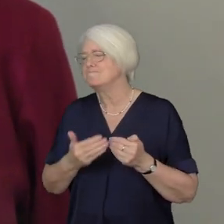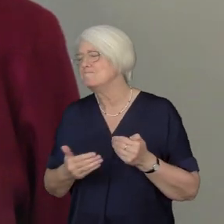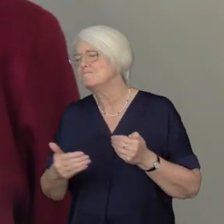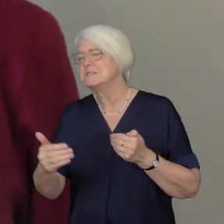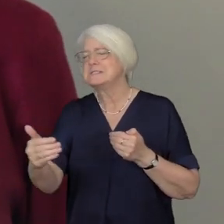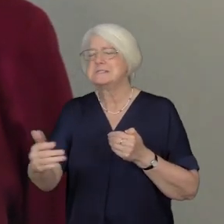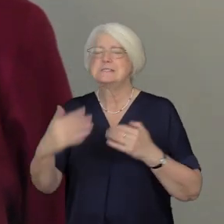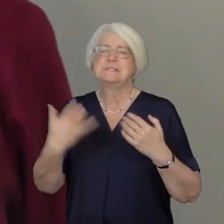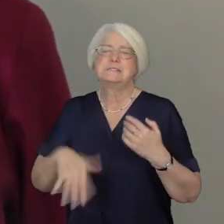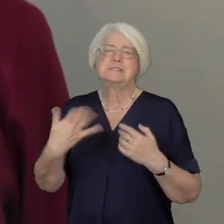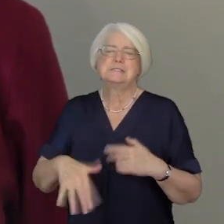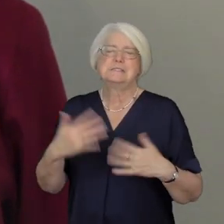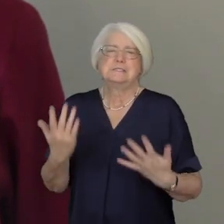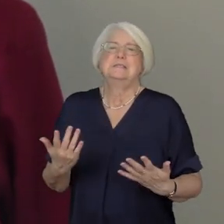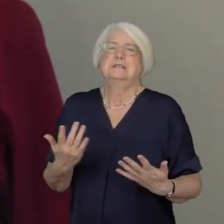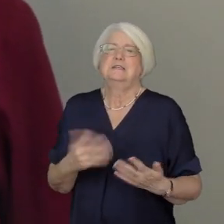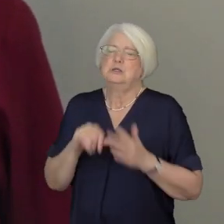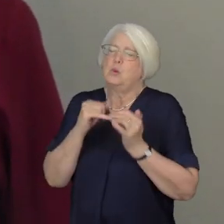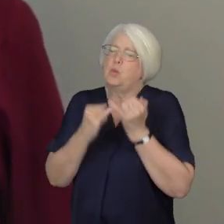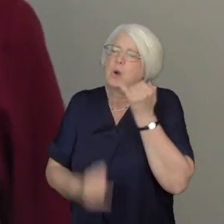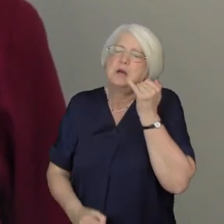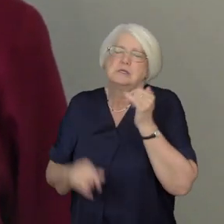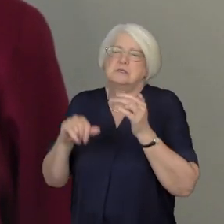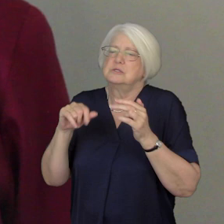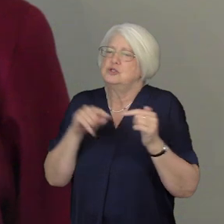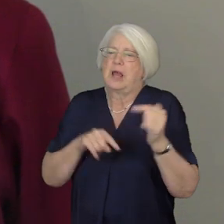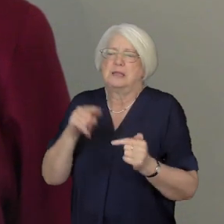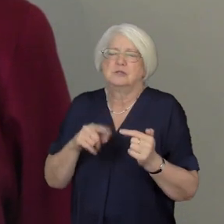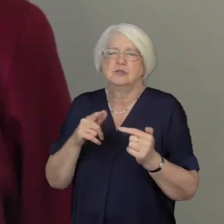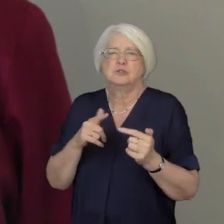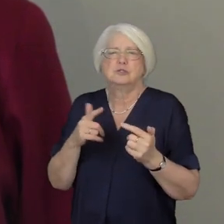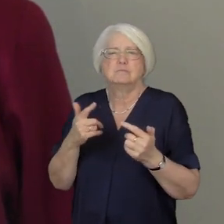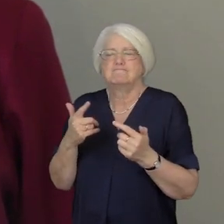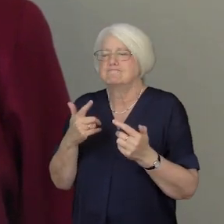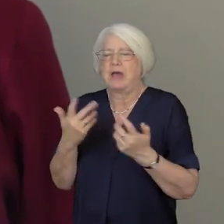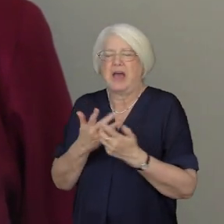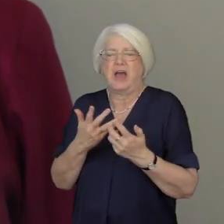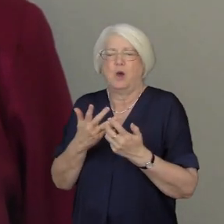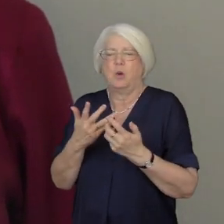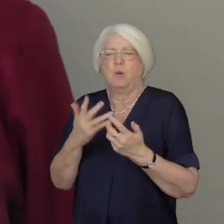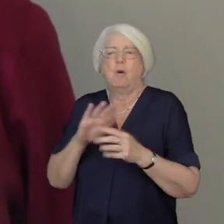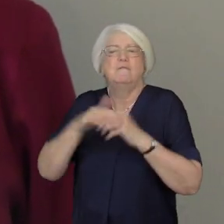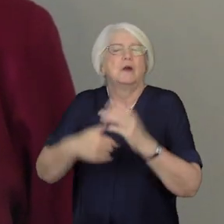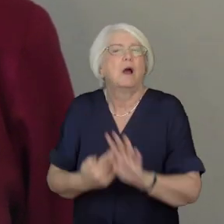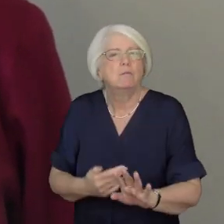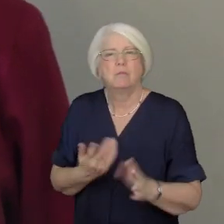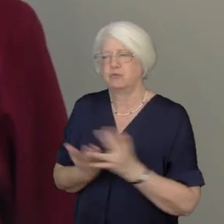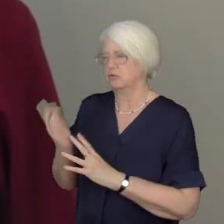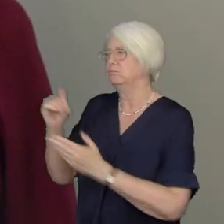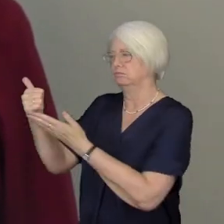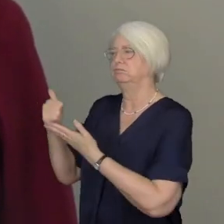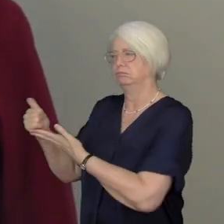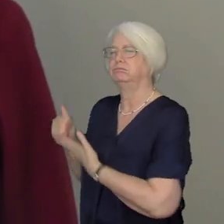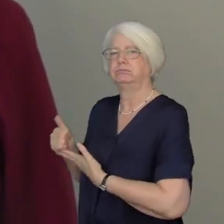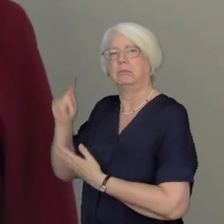of challenges could only be overcome with the support of others. If we are going to really celebrate nurses